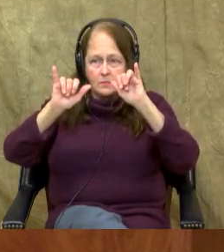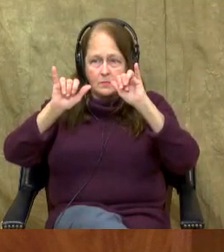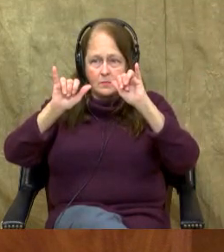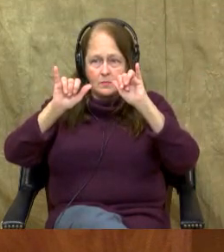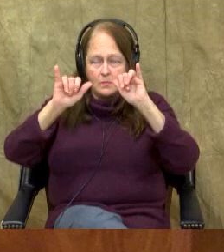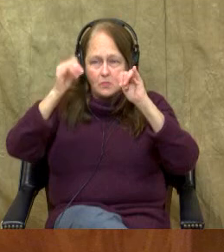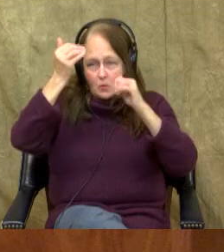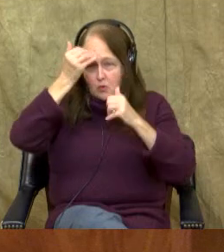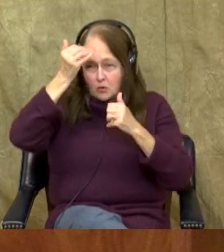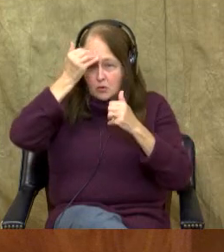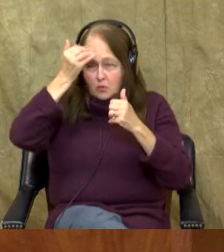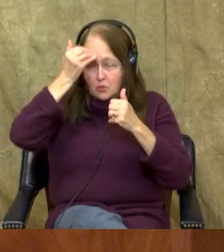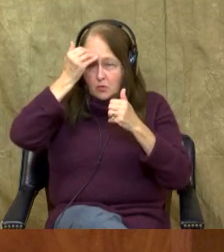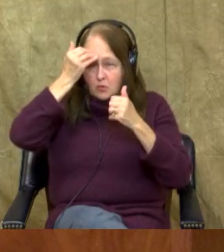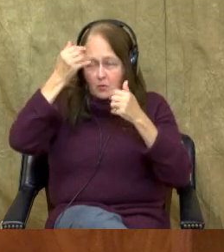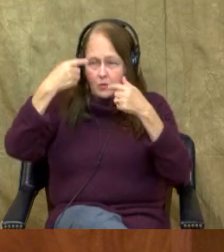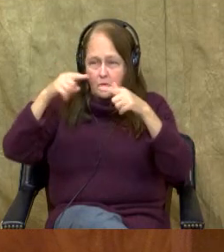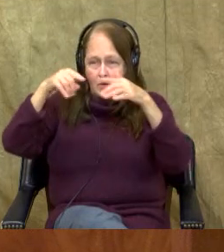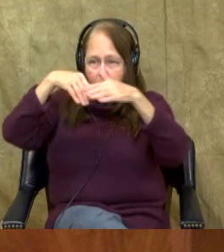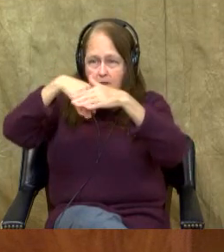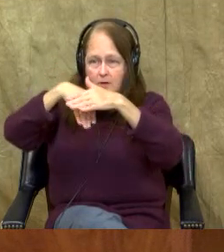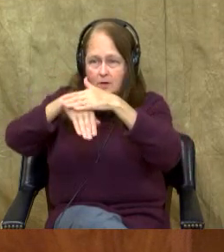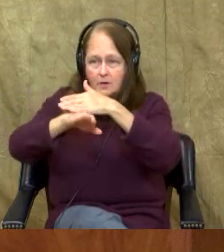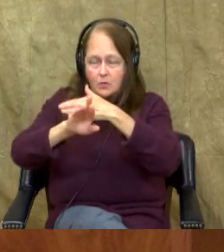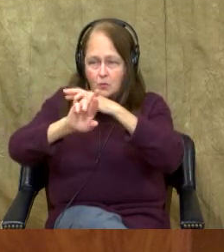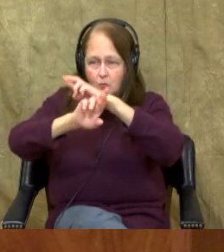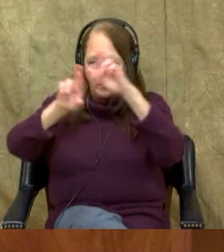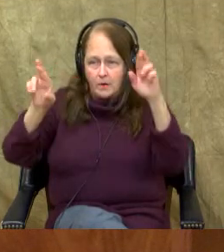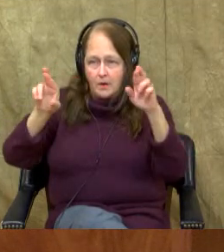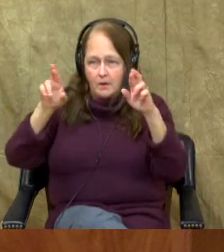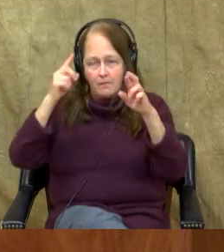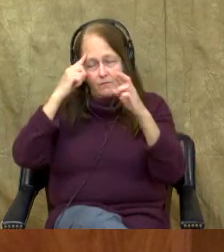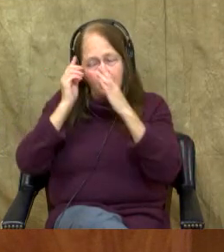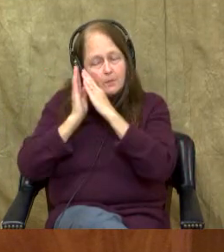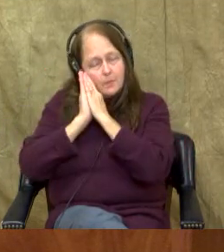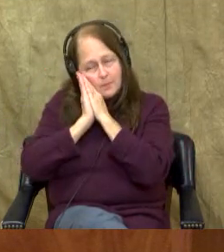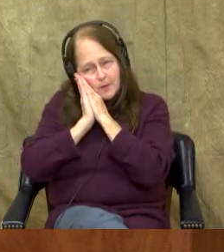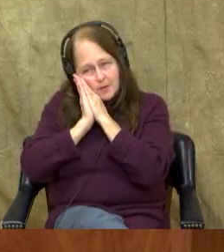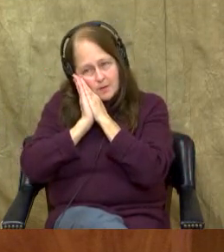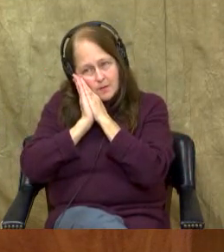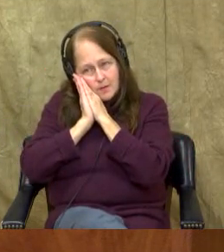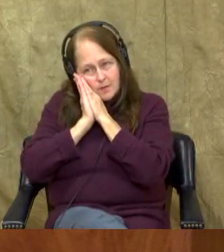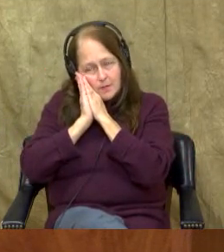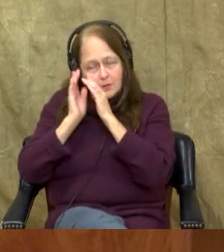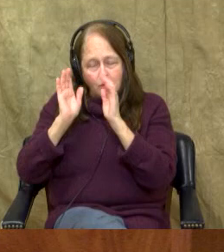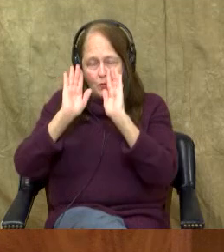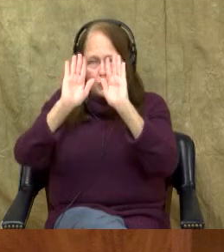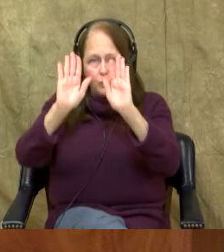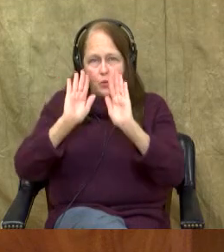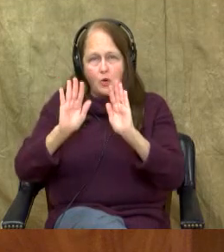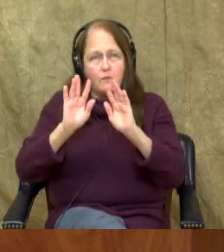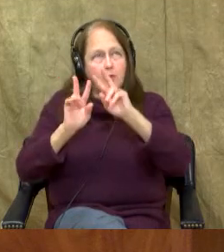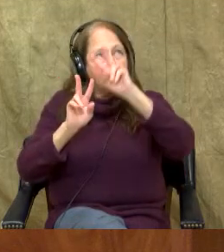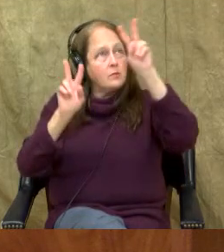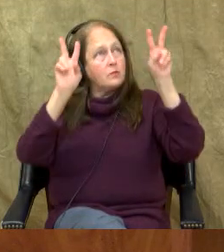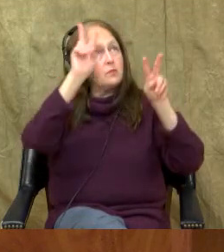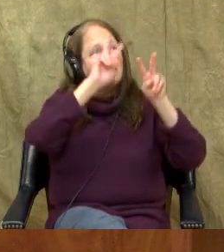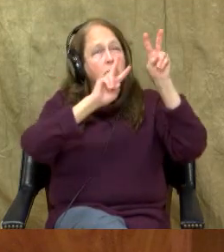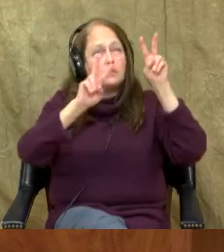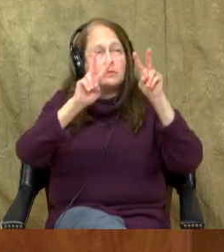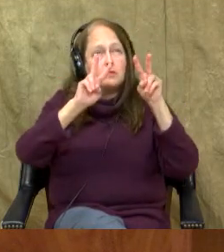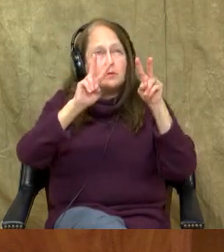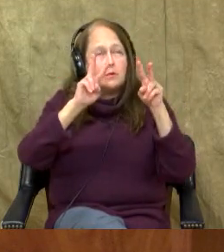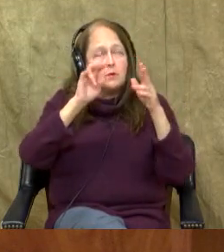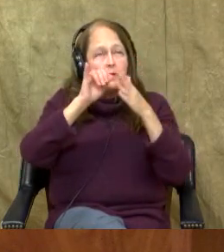And they know they should go inside and get ready for bed, but it's too wonderful out here below the